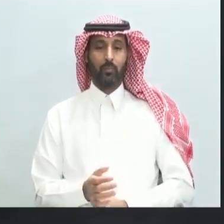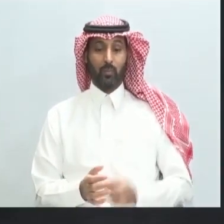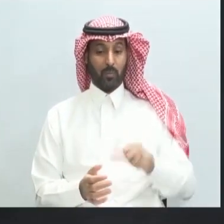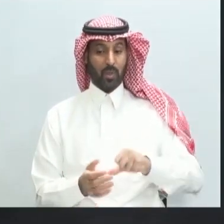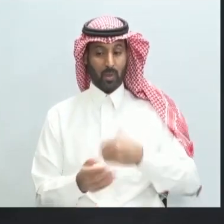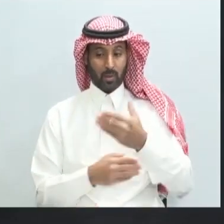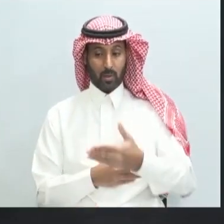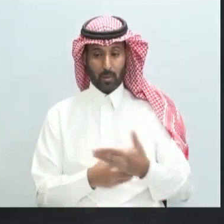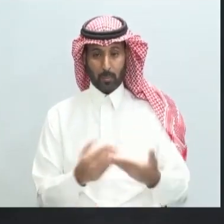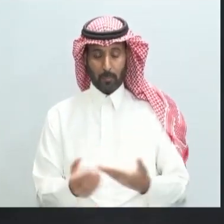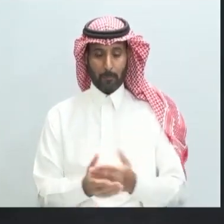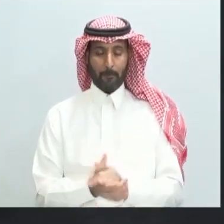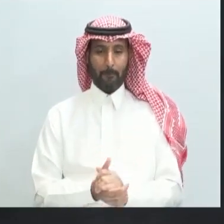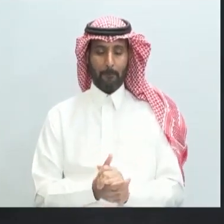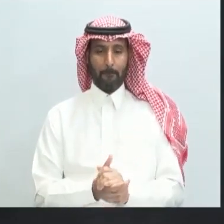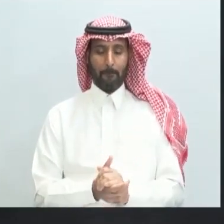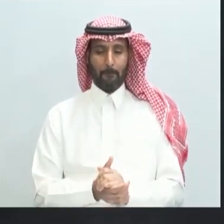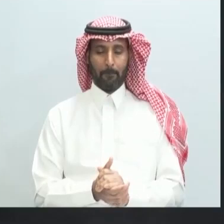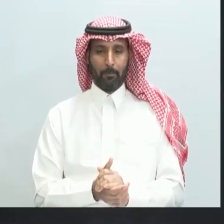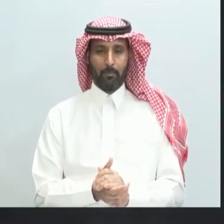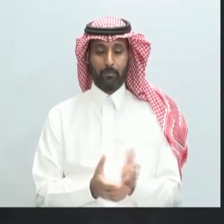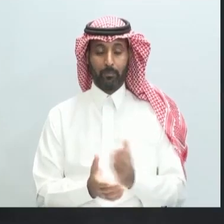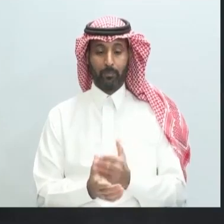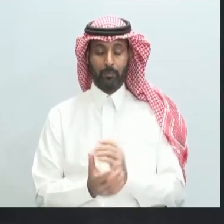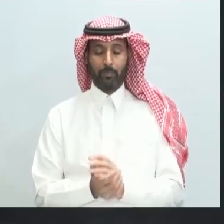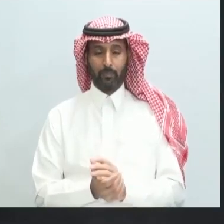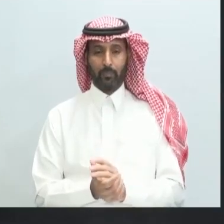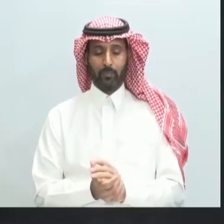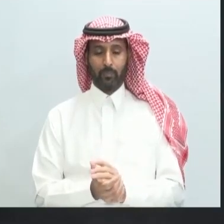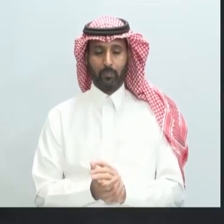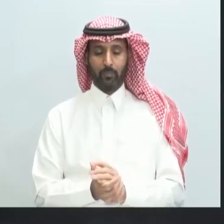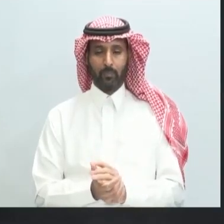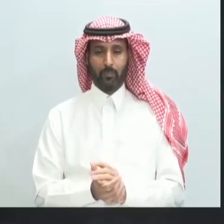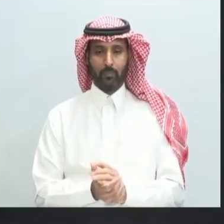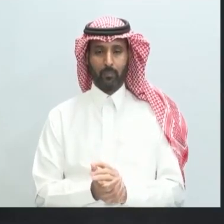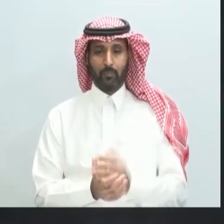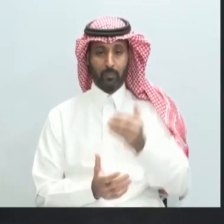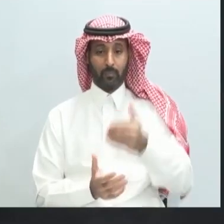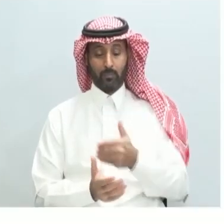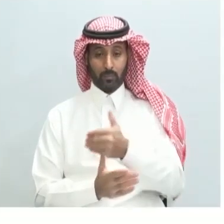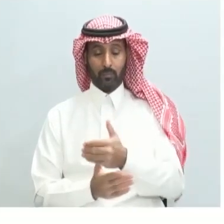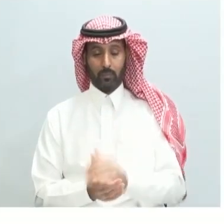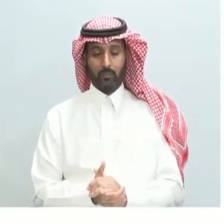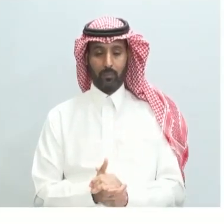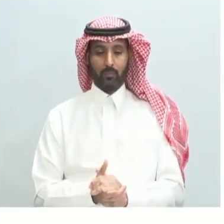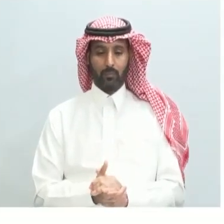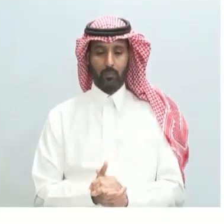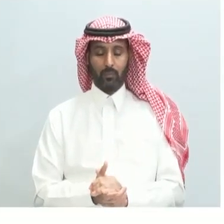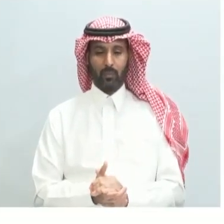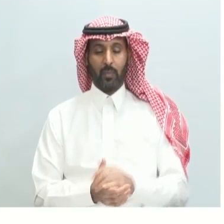things that will happen to us if we went to bed late. So let's listen.